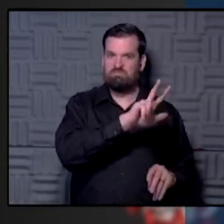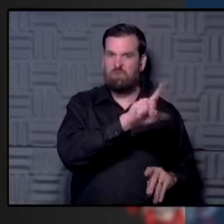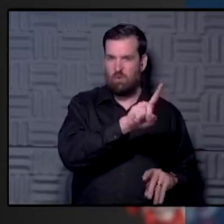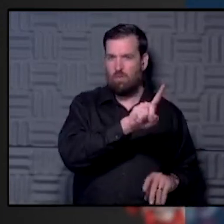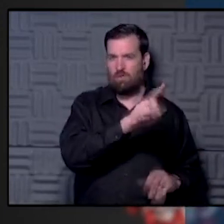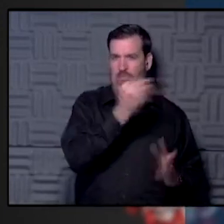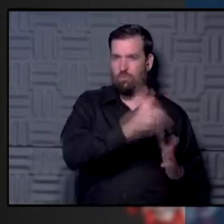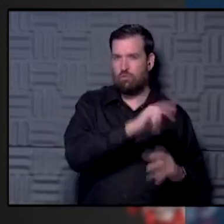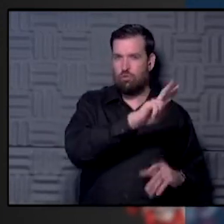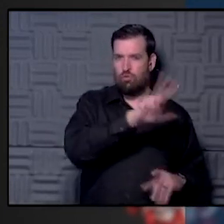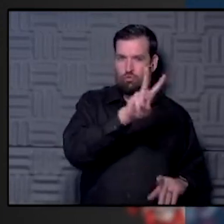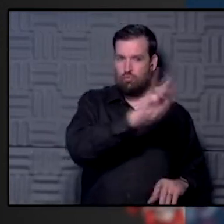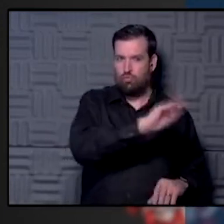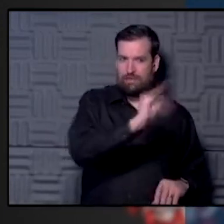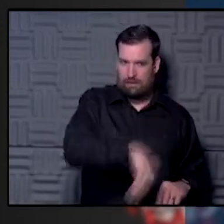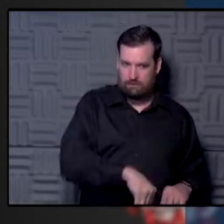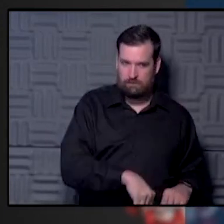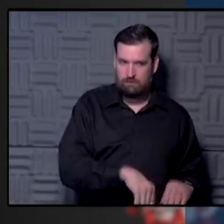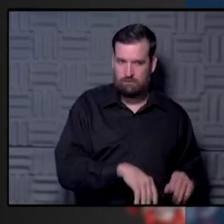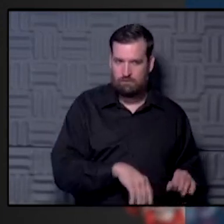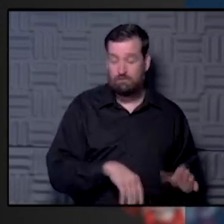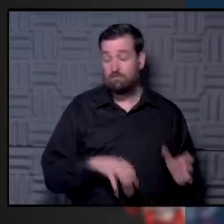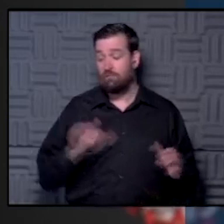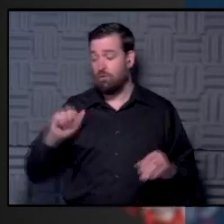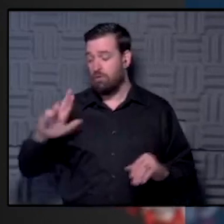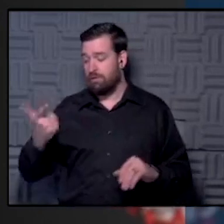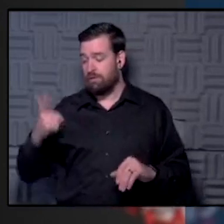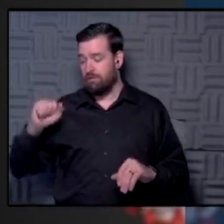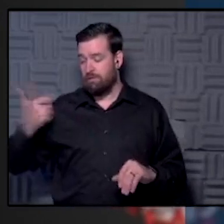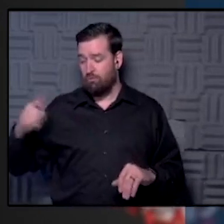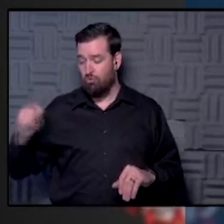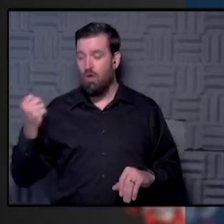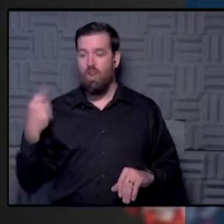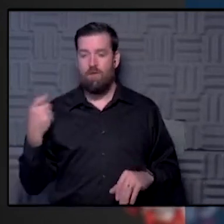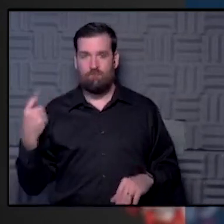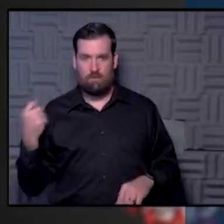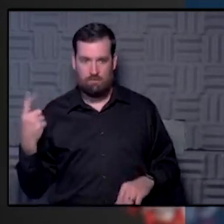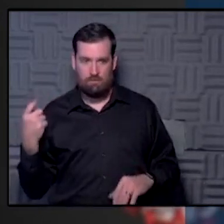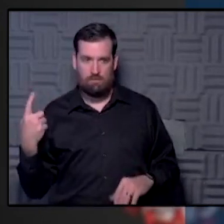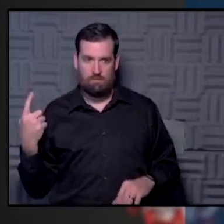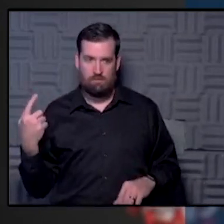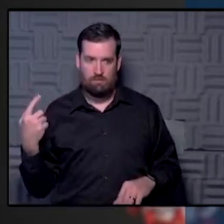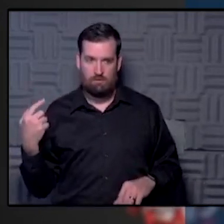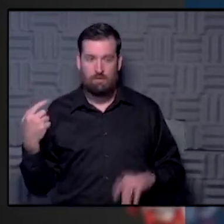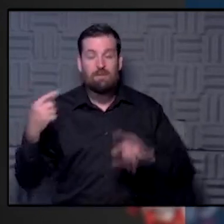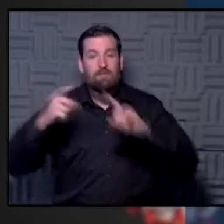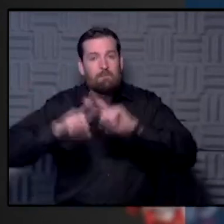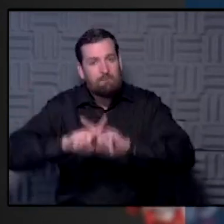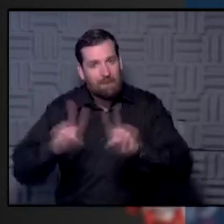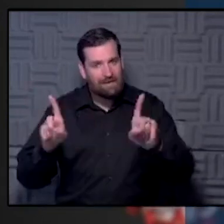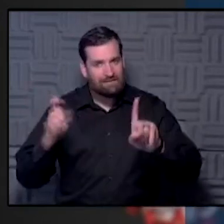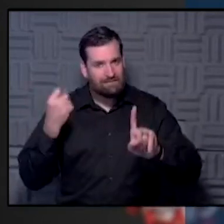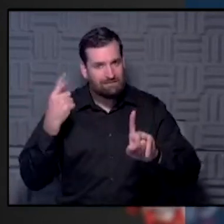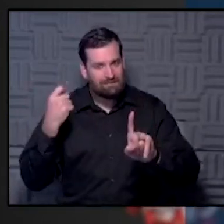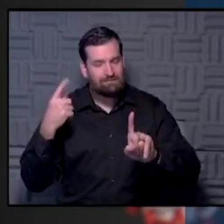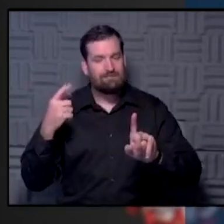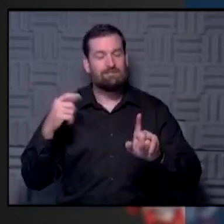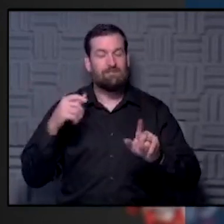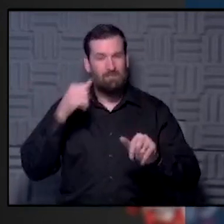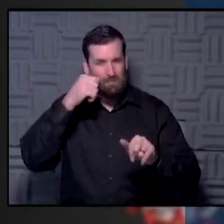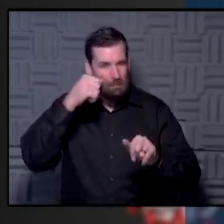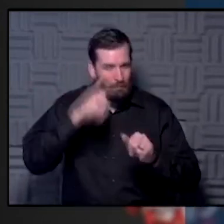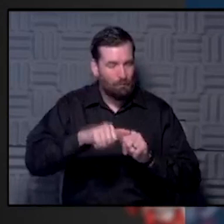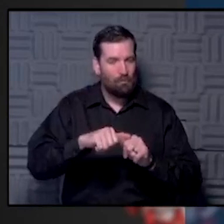deaths. In positive, COVID-positive patients. In August and September, we had 11 deaths. But deaths do,